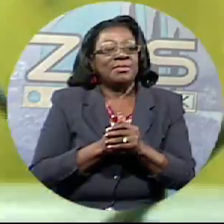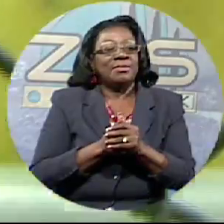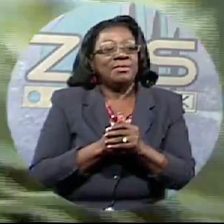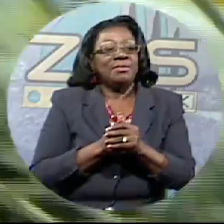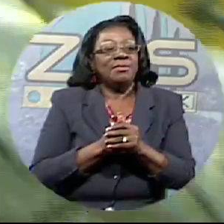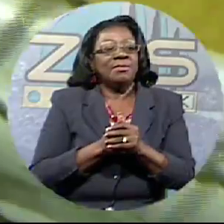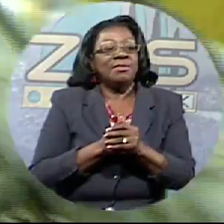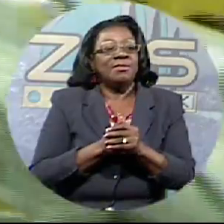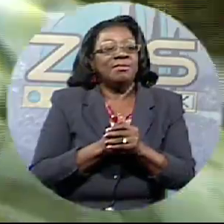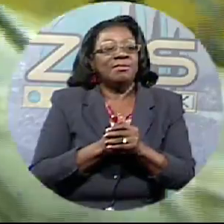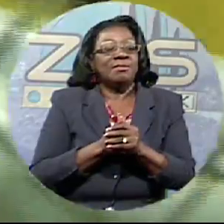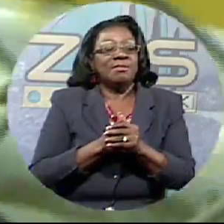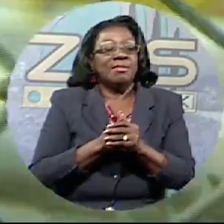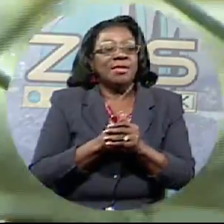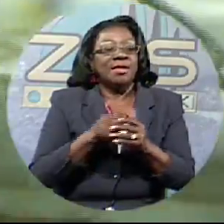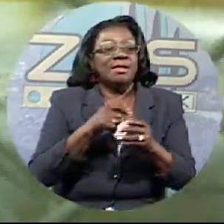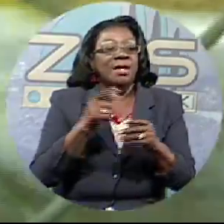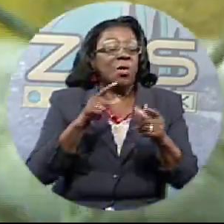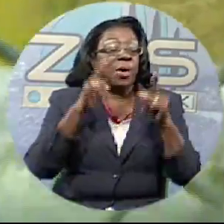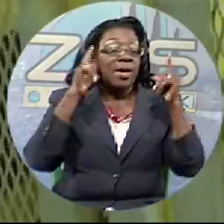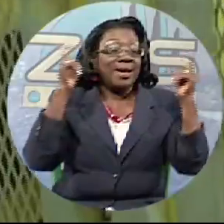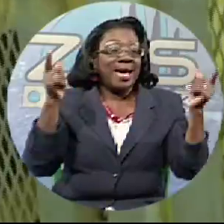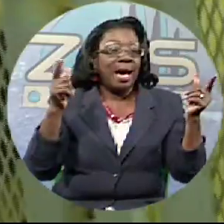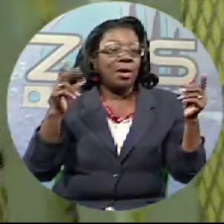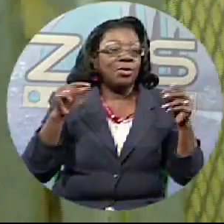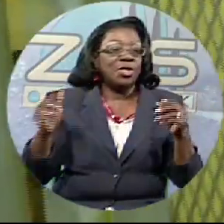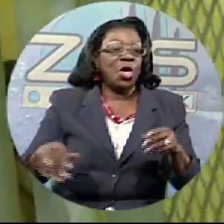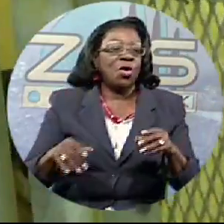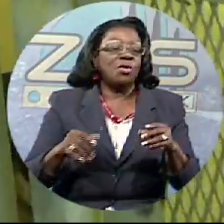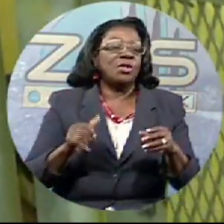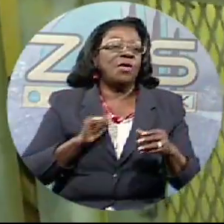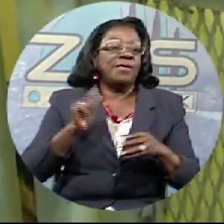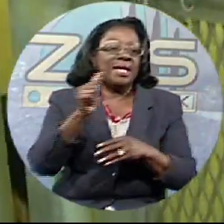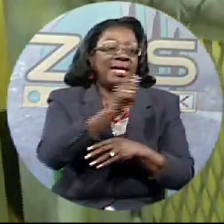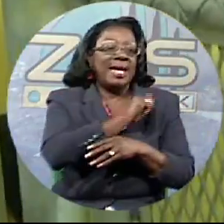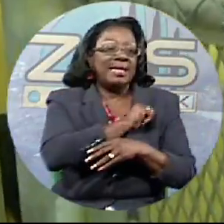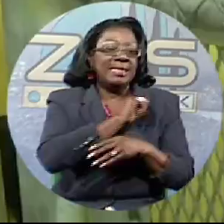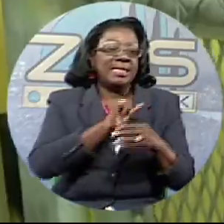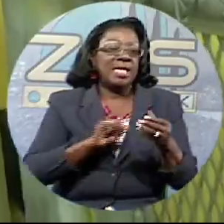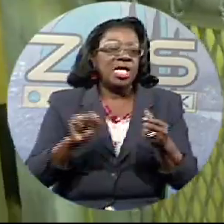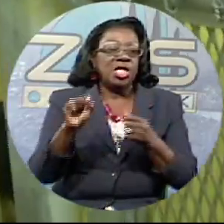They're the very vocal 19 of the Atlantis Security Canine Unit.